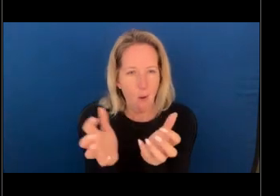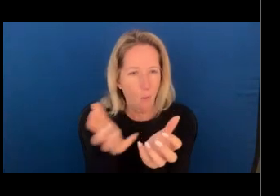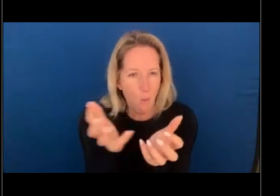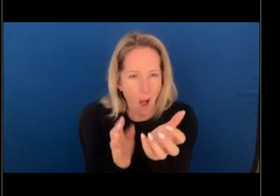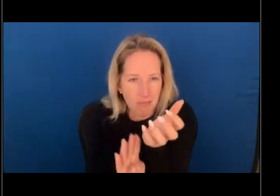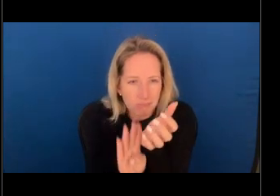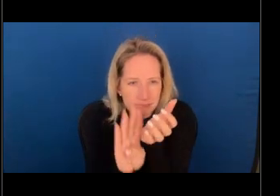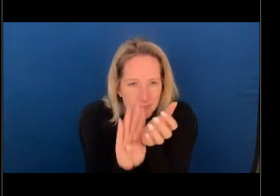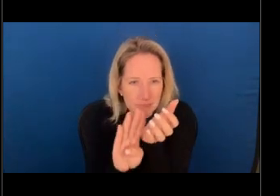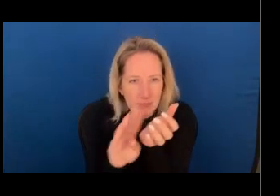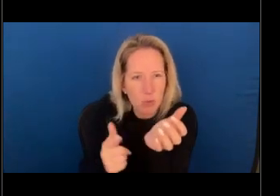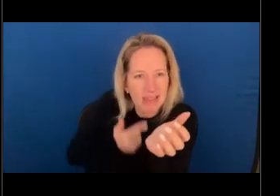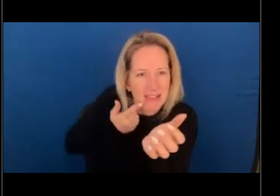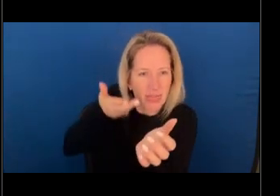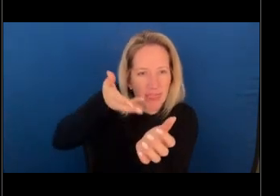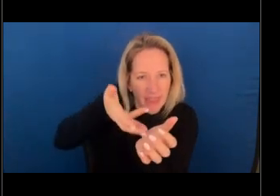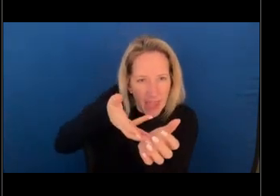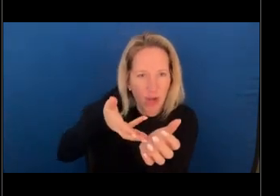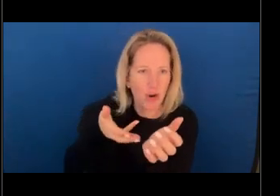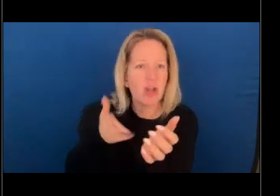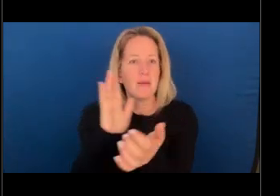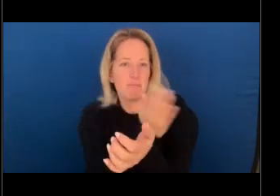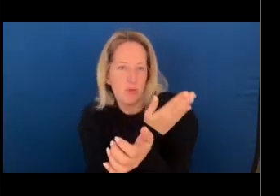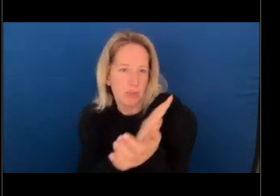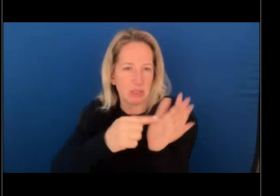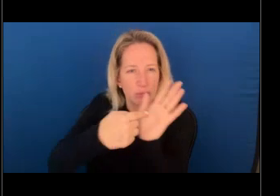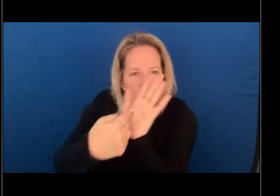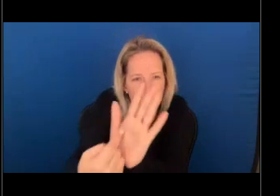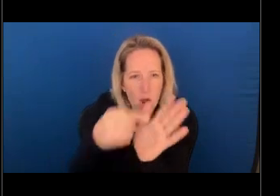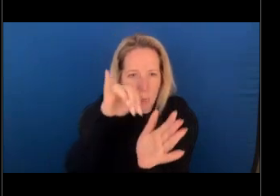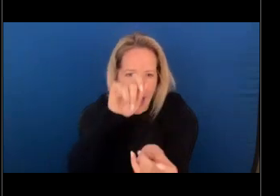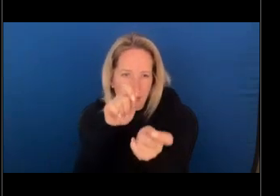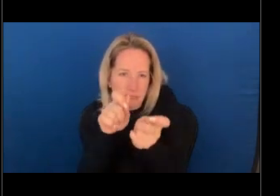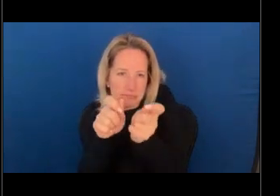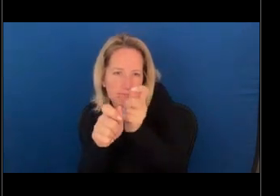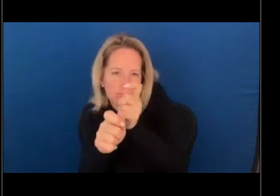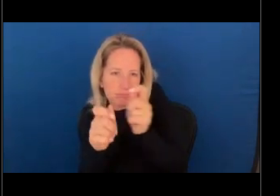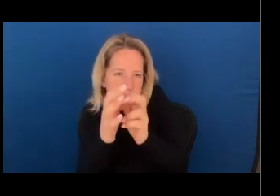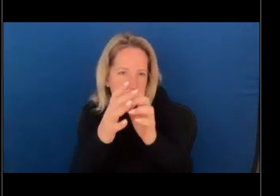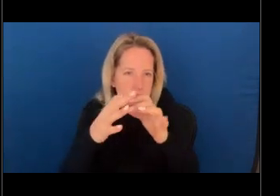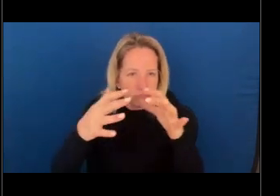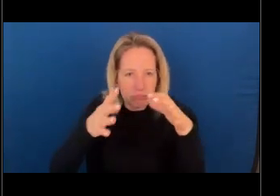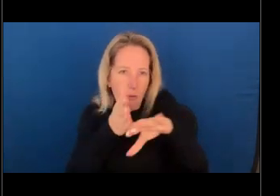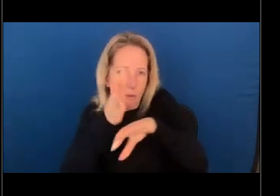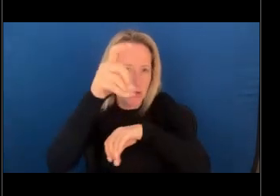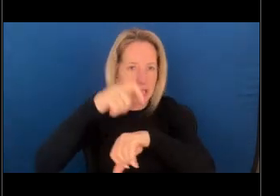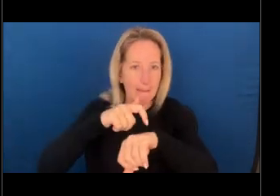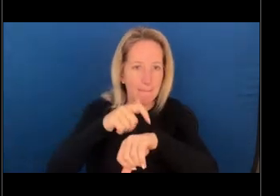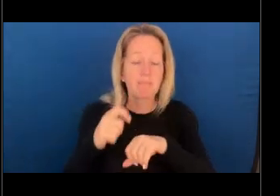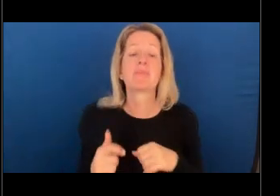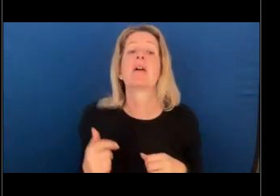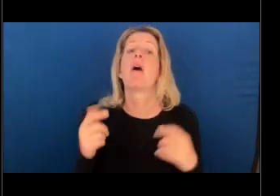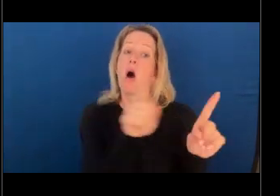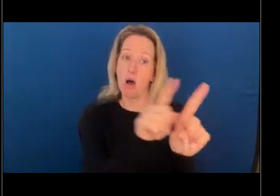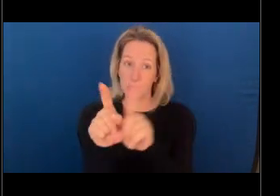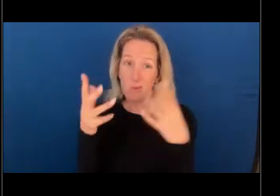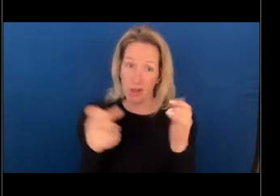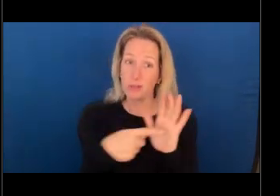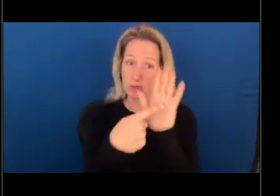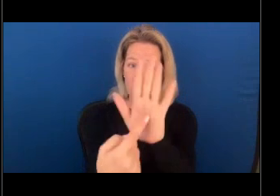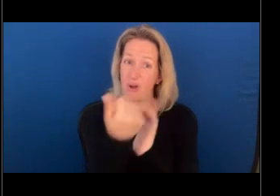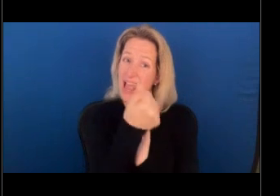into a public exhibit specifically focused on marine debris, because we know the marine debris is getting entangled on the shipwrecks, and we